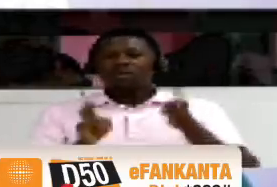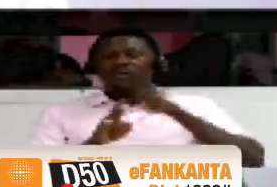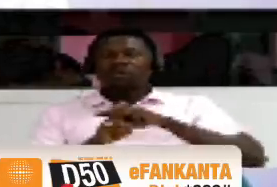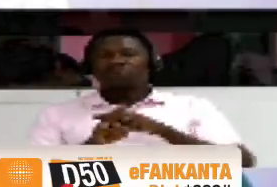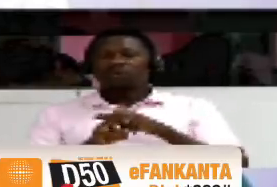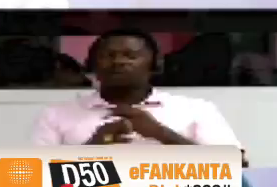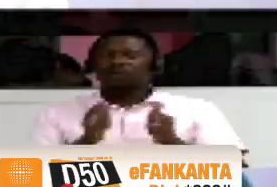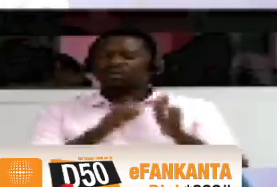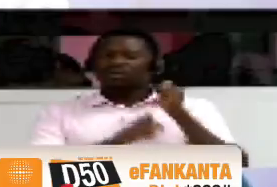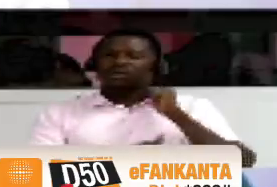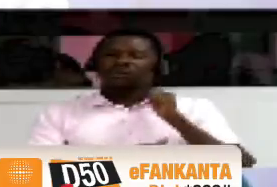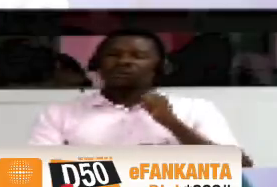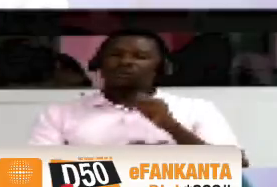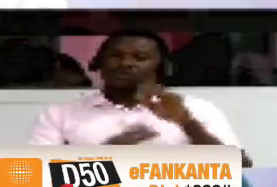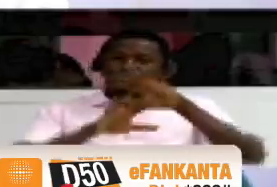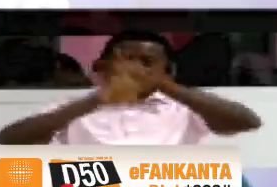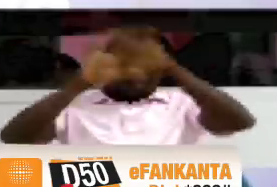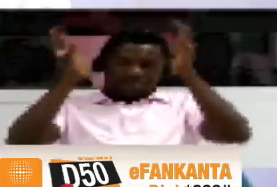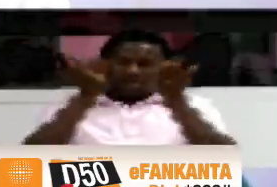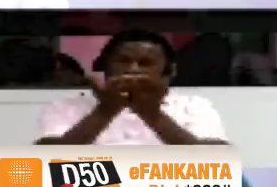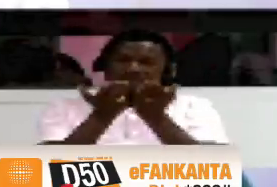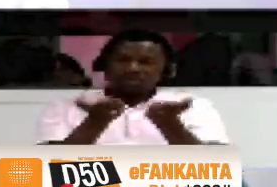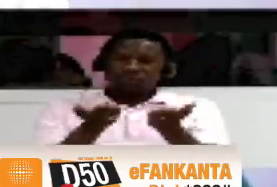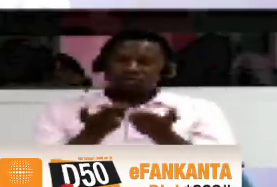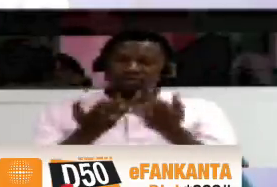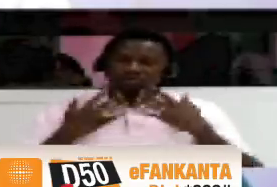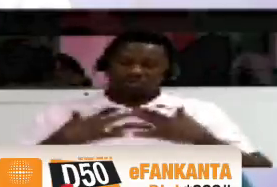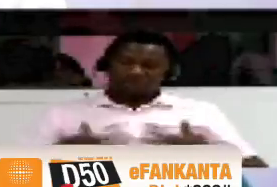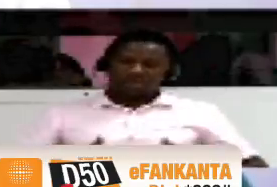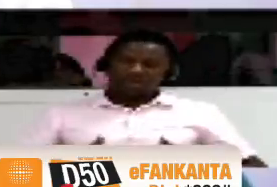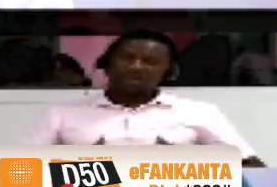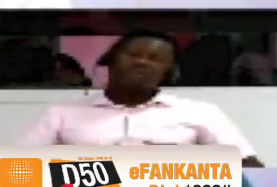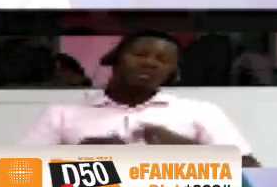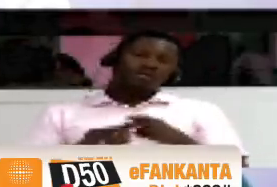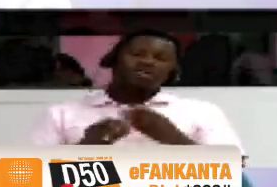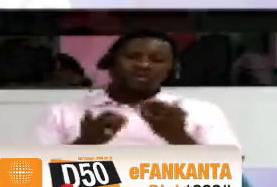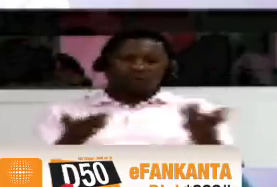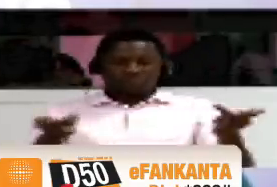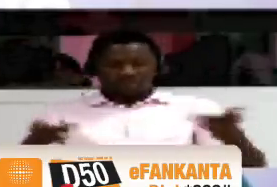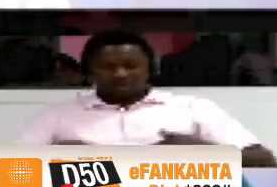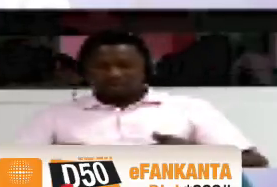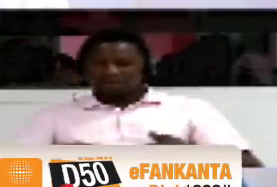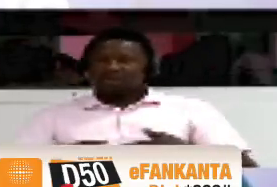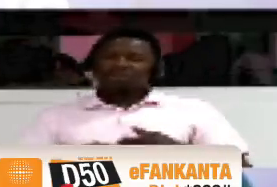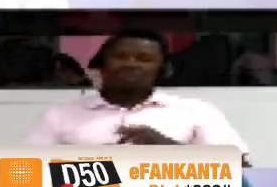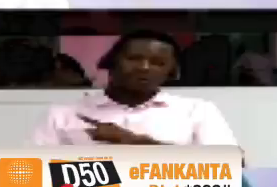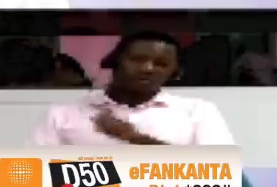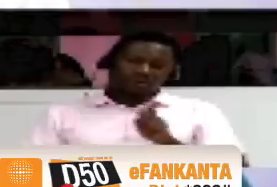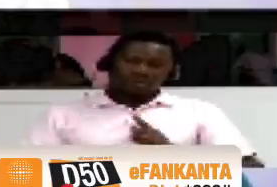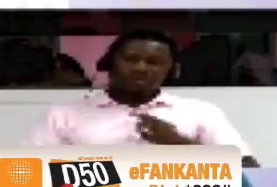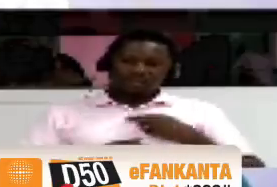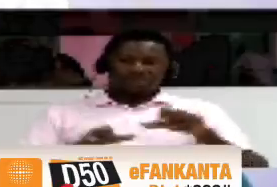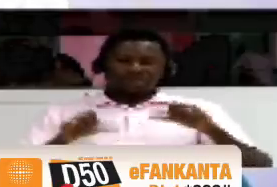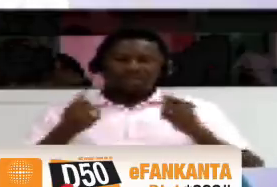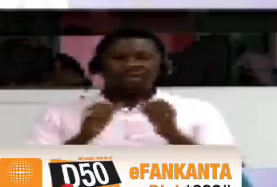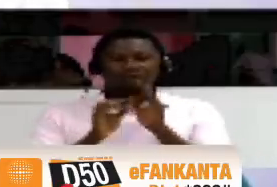body. He welcomed it, he welcomed us, and then he started his